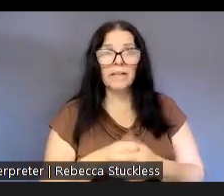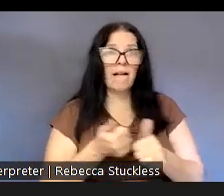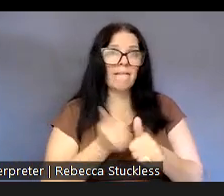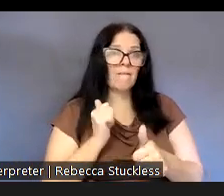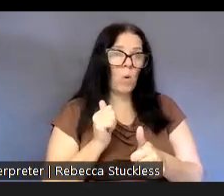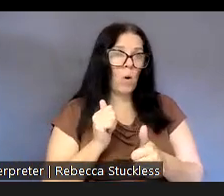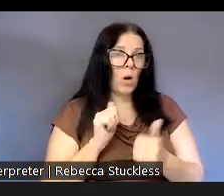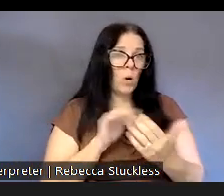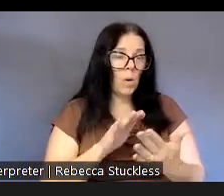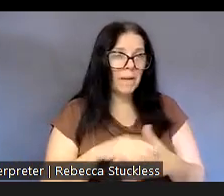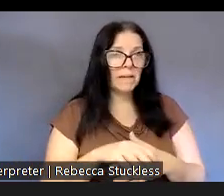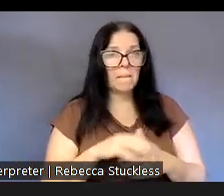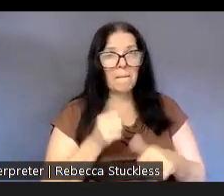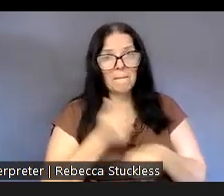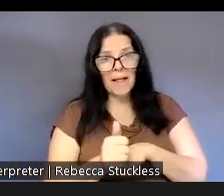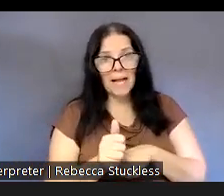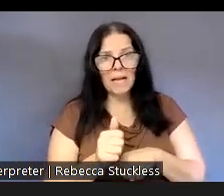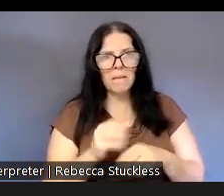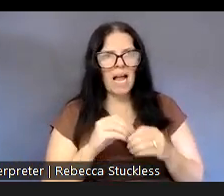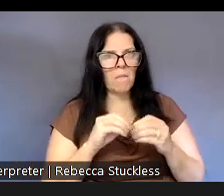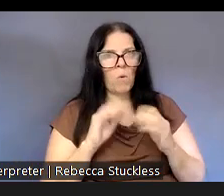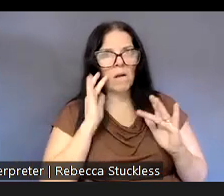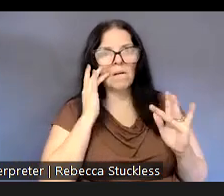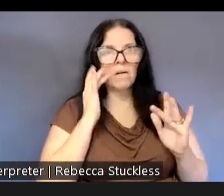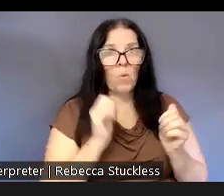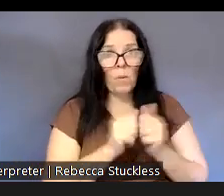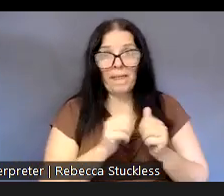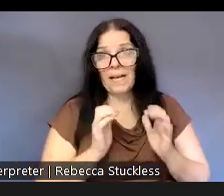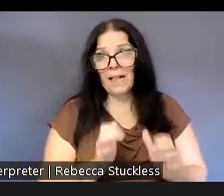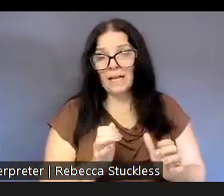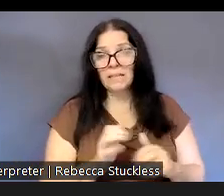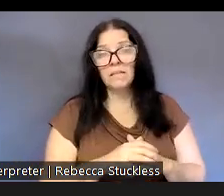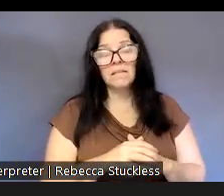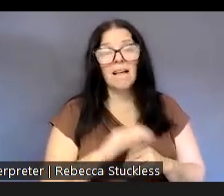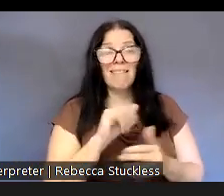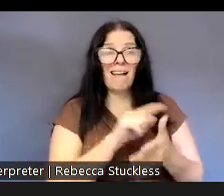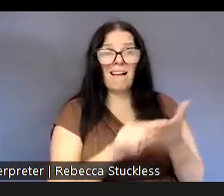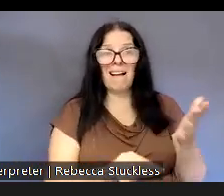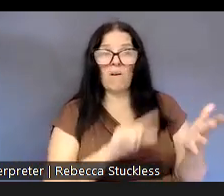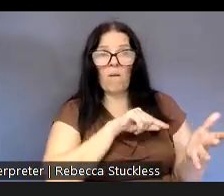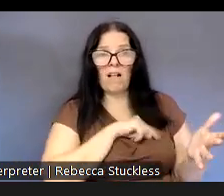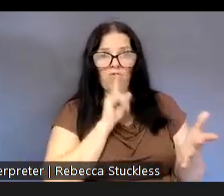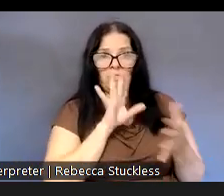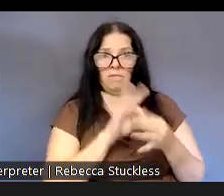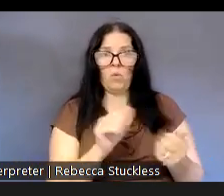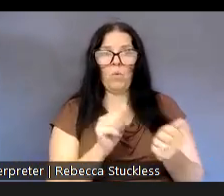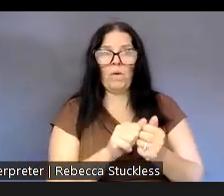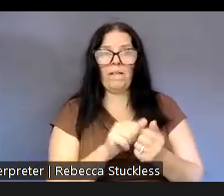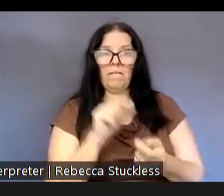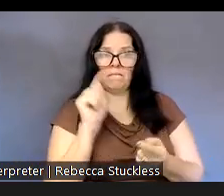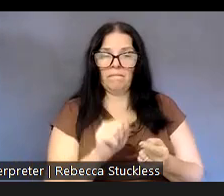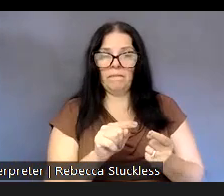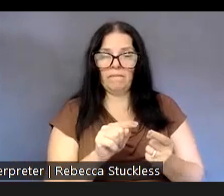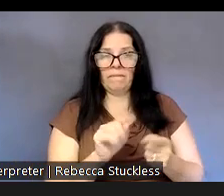and hypervigilance in clients, all qualities that have been associated with decreased functioning